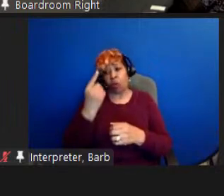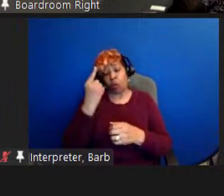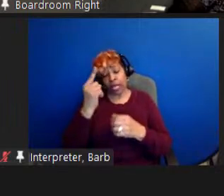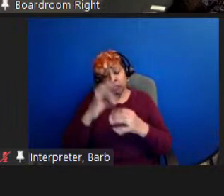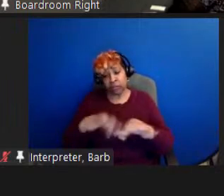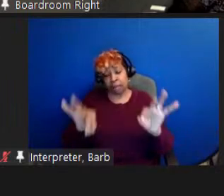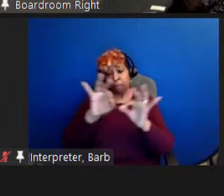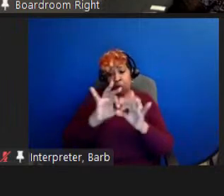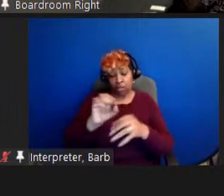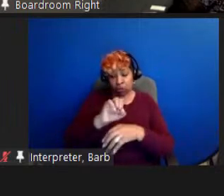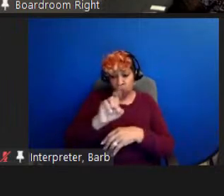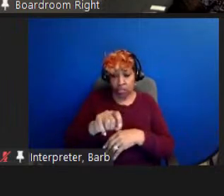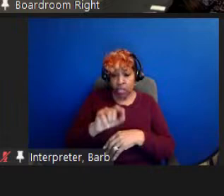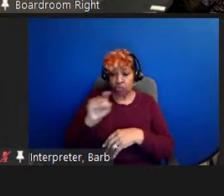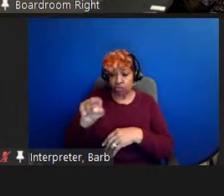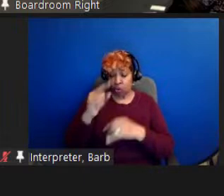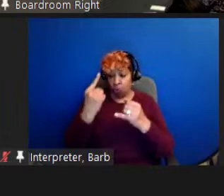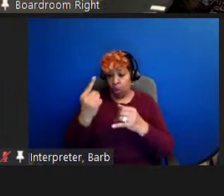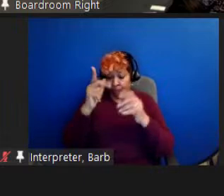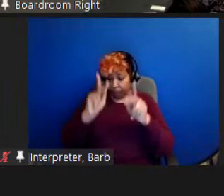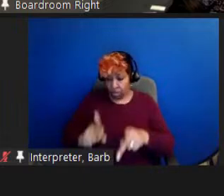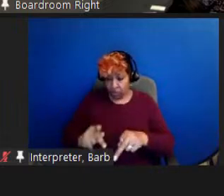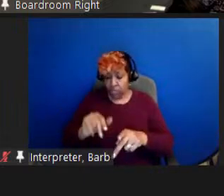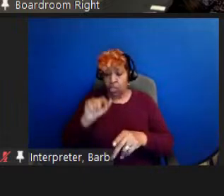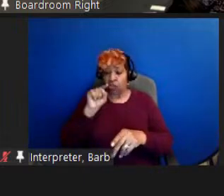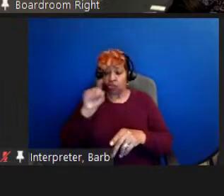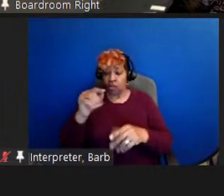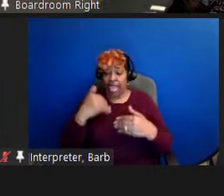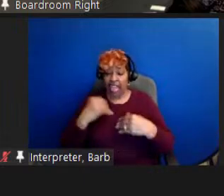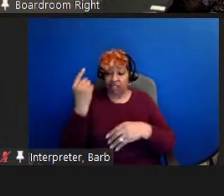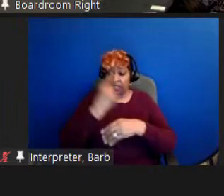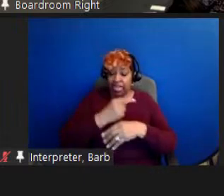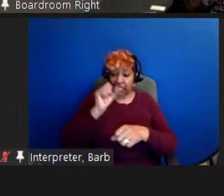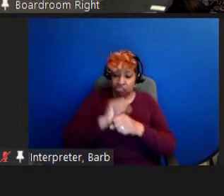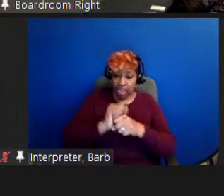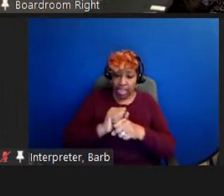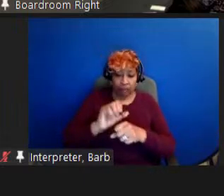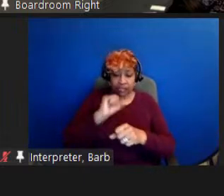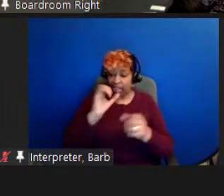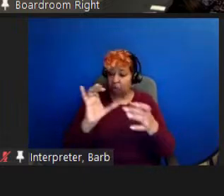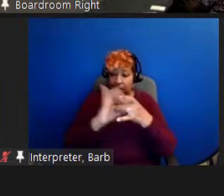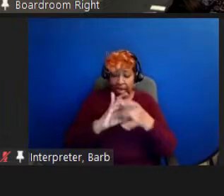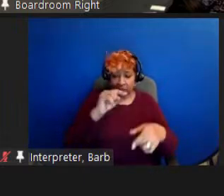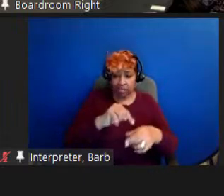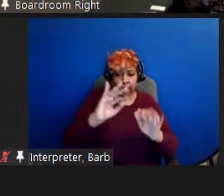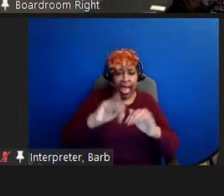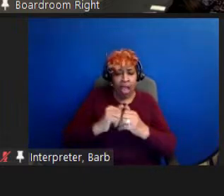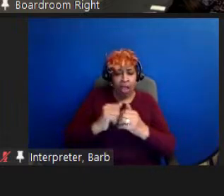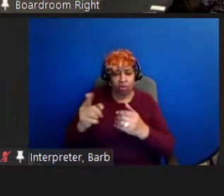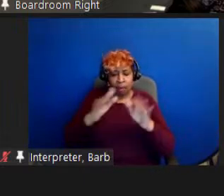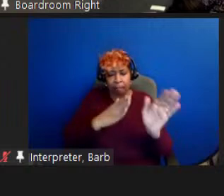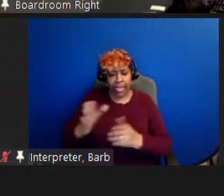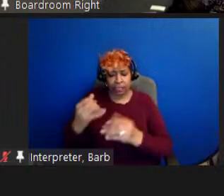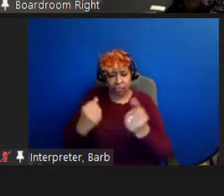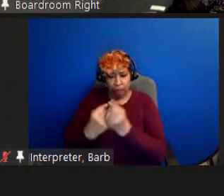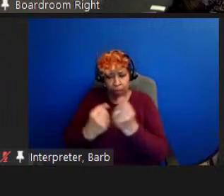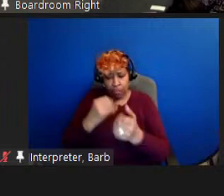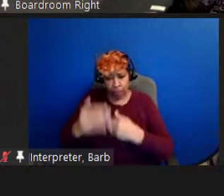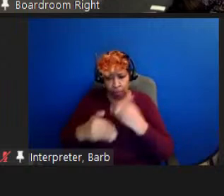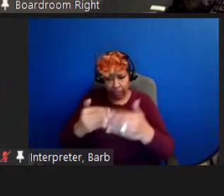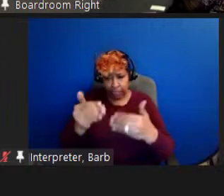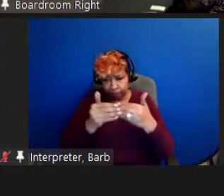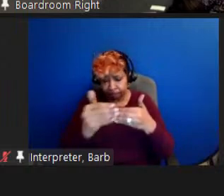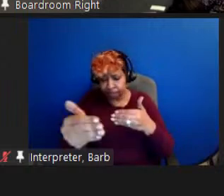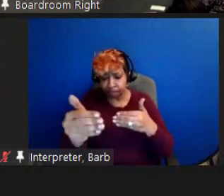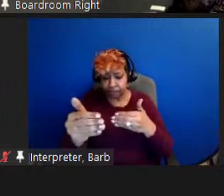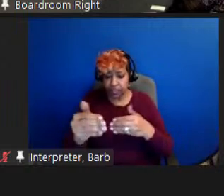you probably have a day job that has nothing to do with this. How are you going to be able to support this project going forward? So I think, so I put that caveat